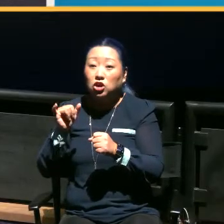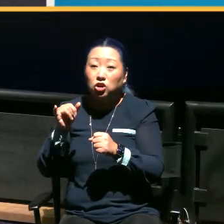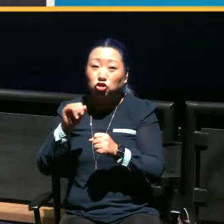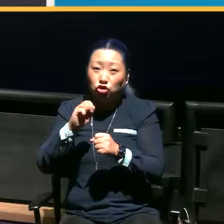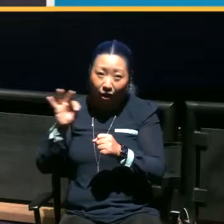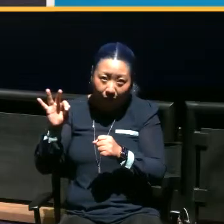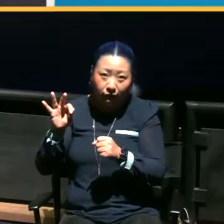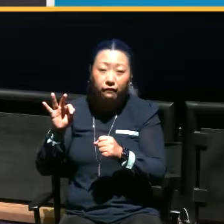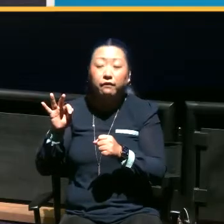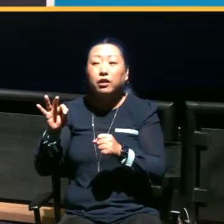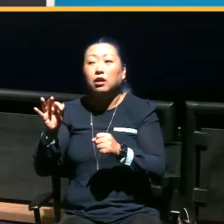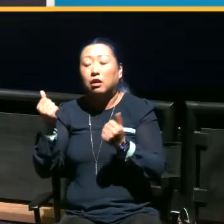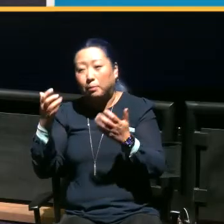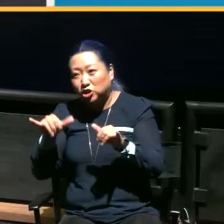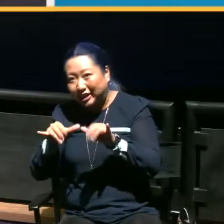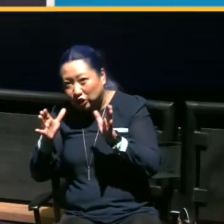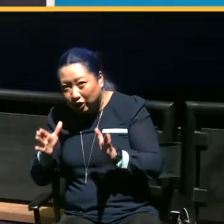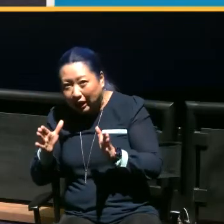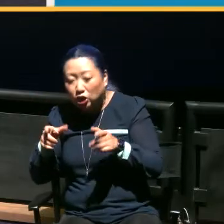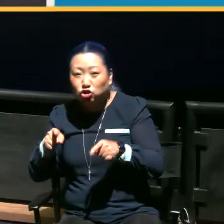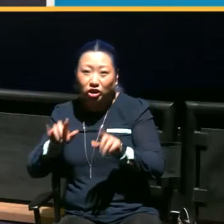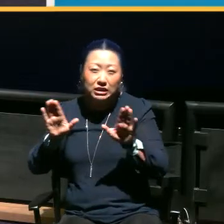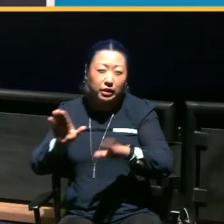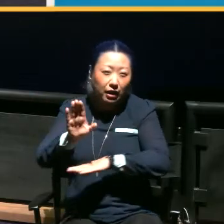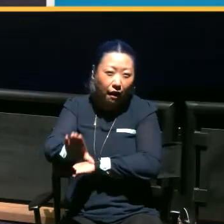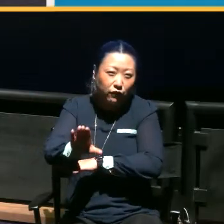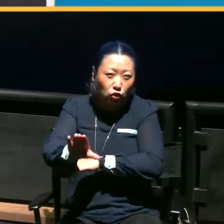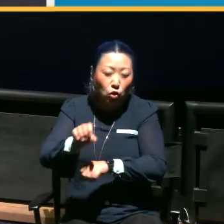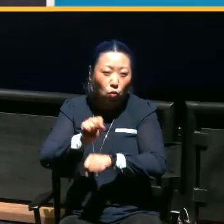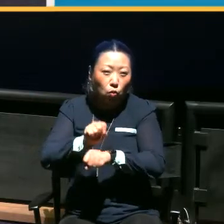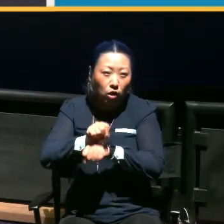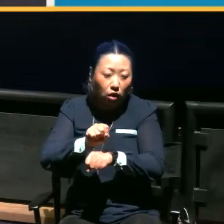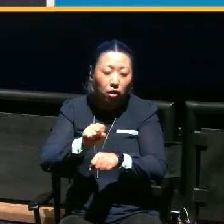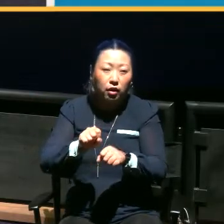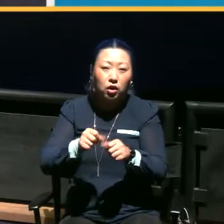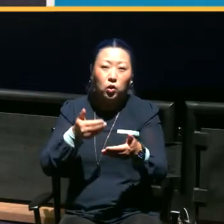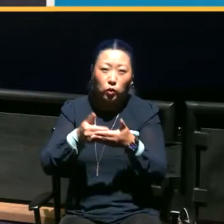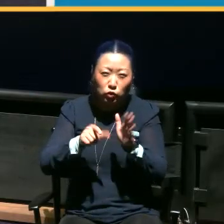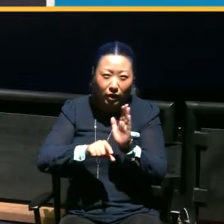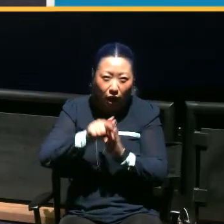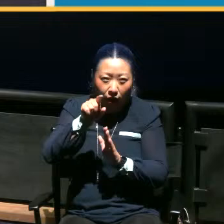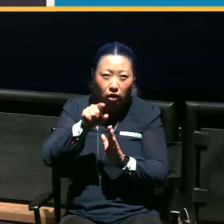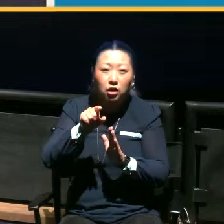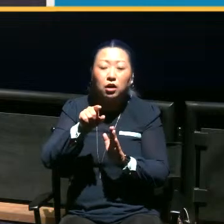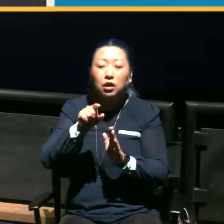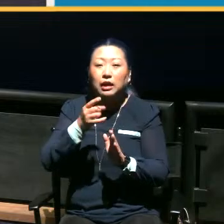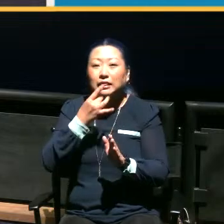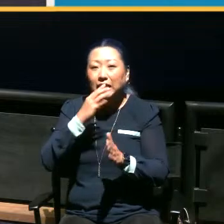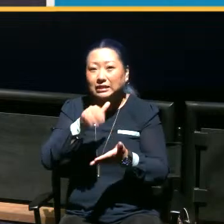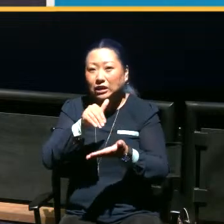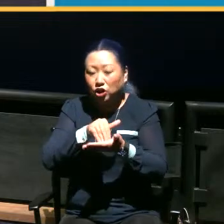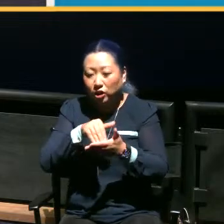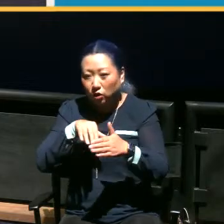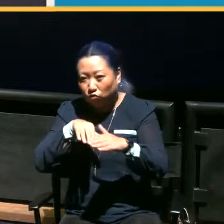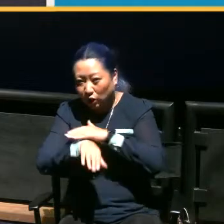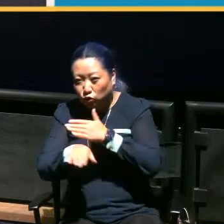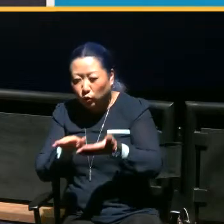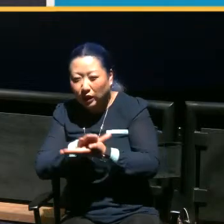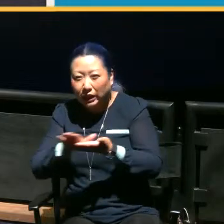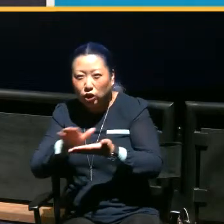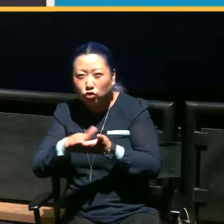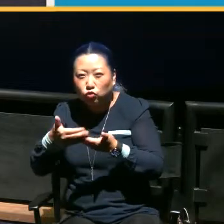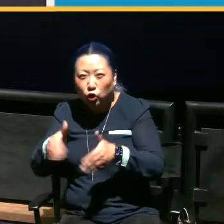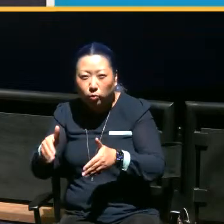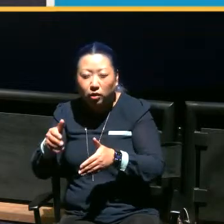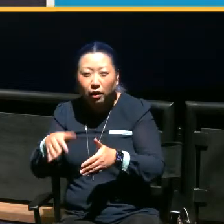engineers it was a Sunday afternoon, but they were working nearby here at the Goddard Space Flight Center. They ran into a clean room, and they found an instrument similar to